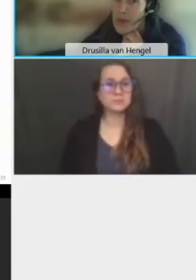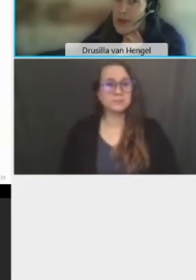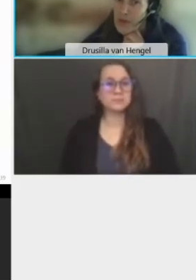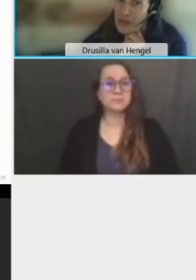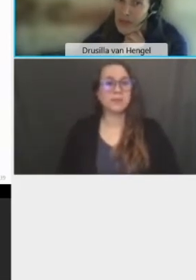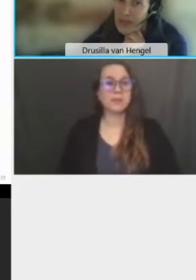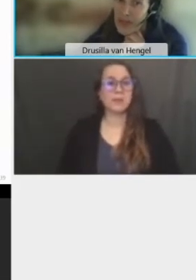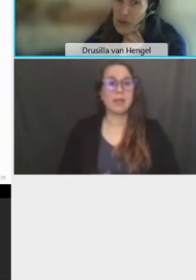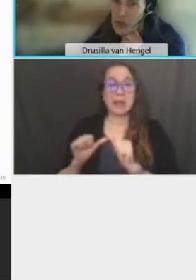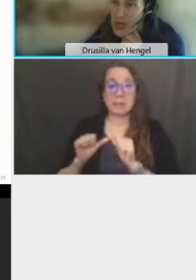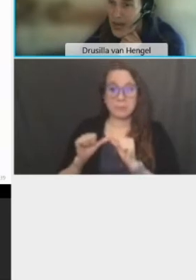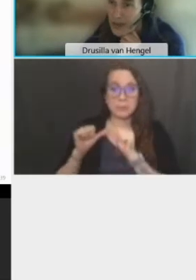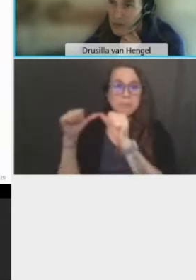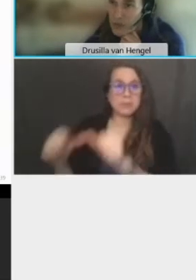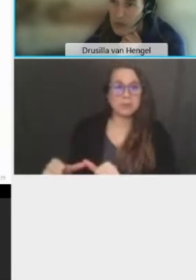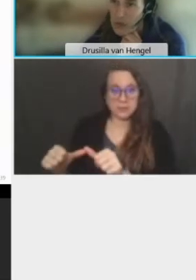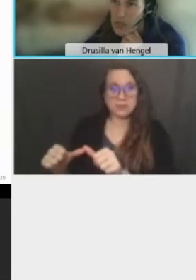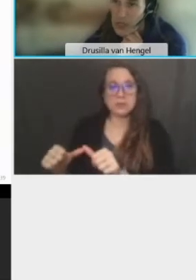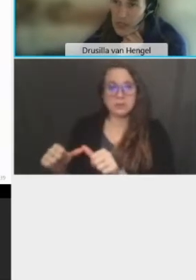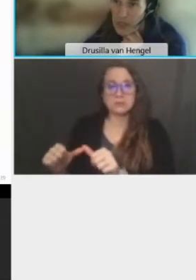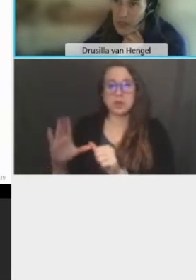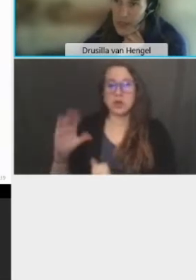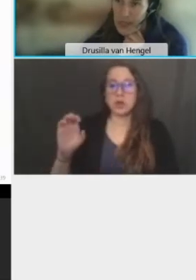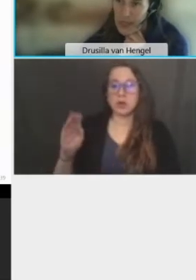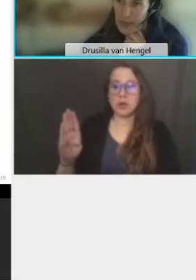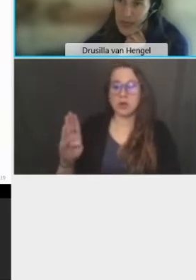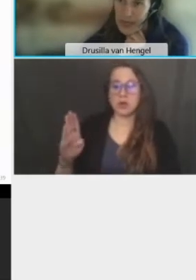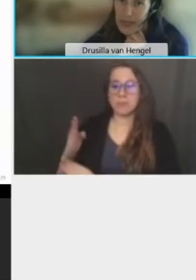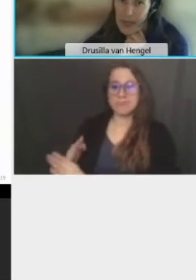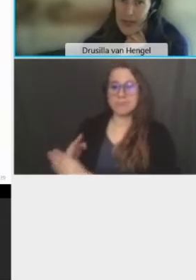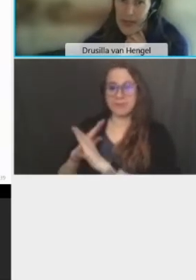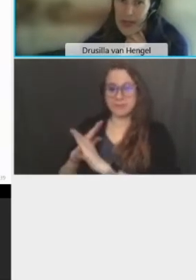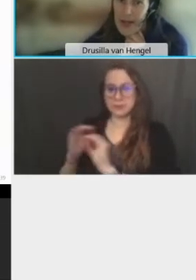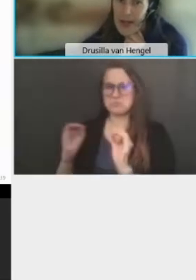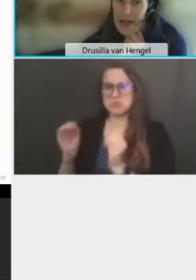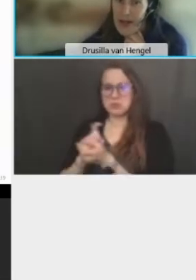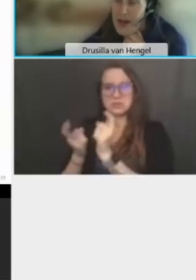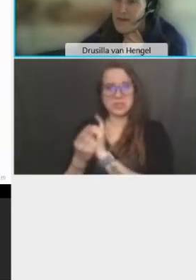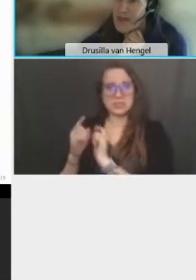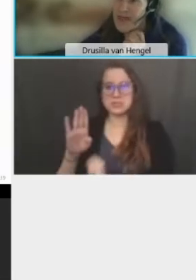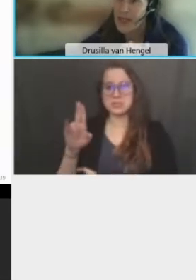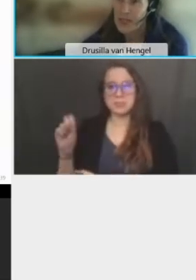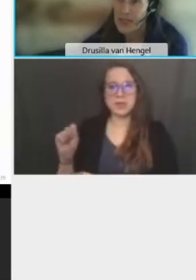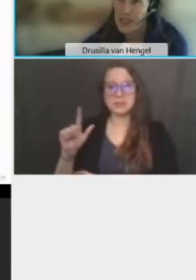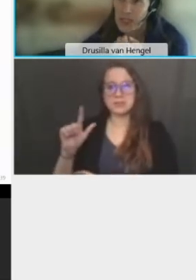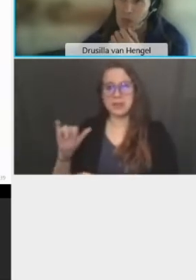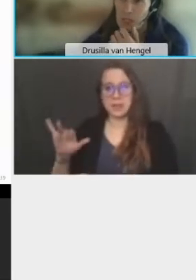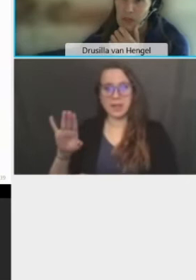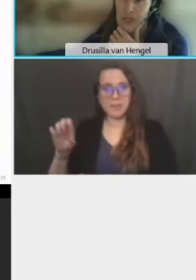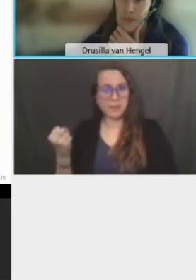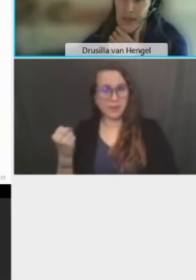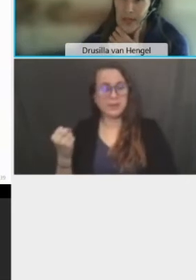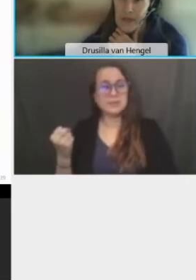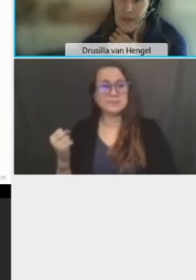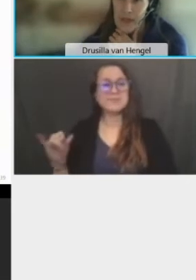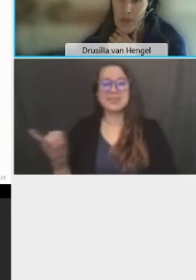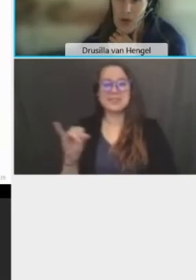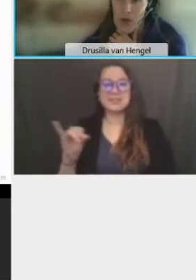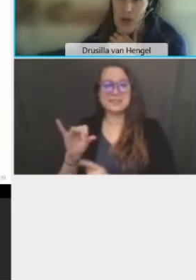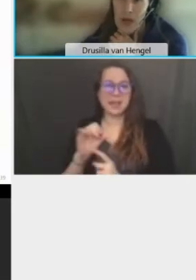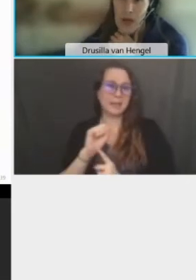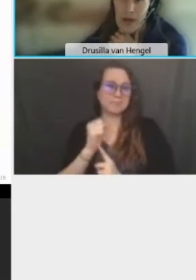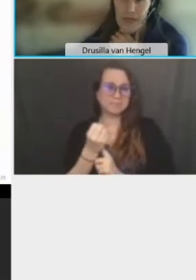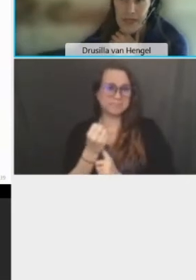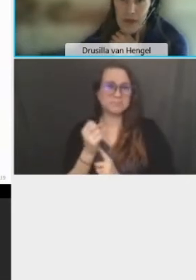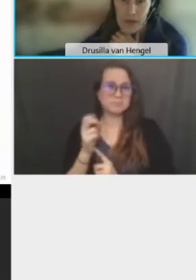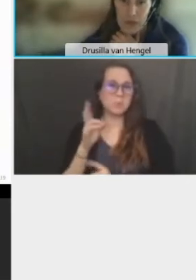Permanent curb buffers for the cycle track with no changes to the bus lay-bys, and the same conditions which you'll see by the end of the